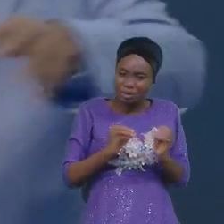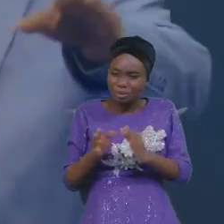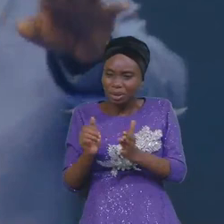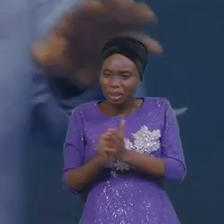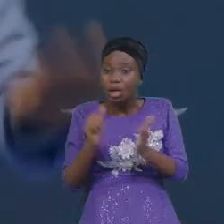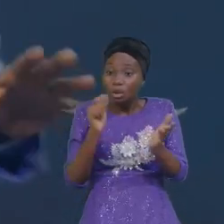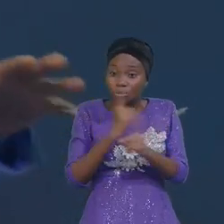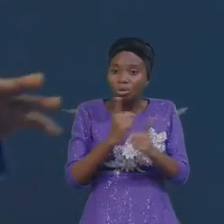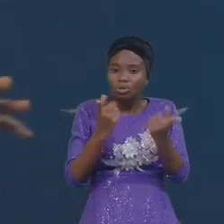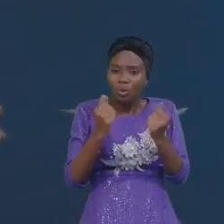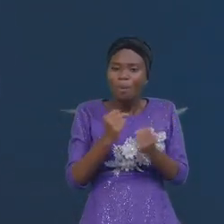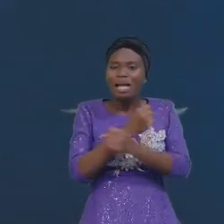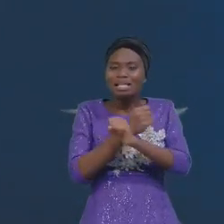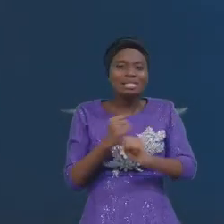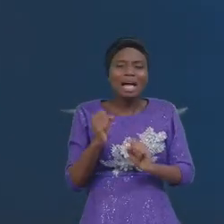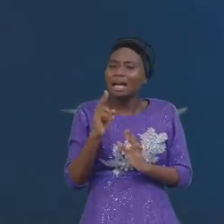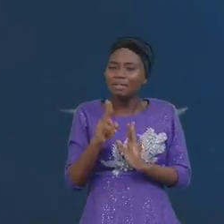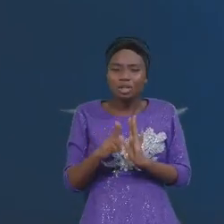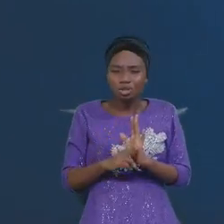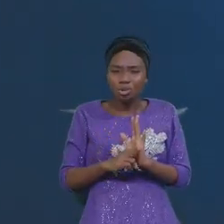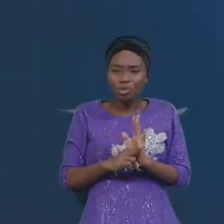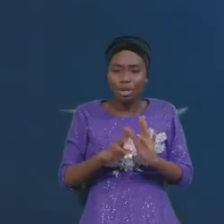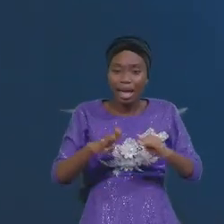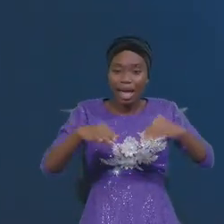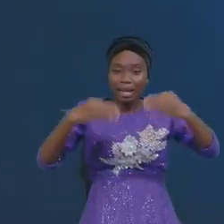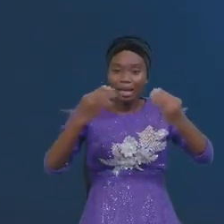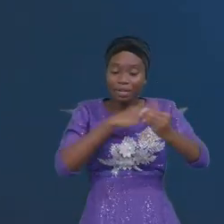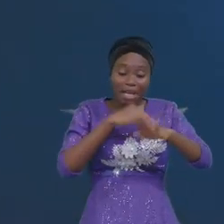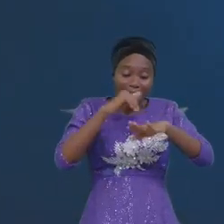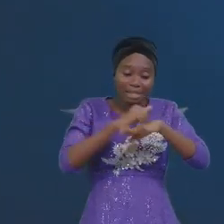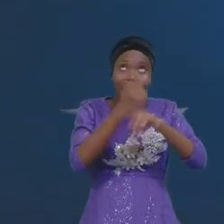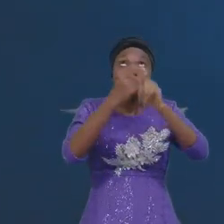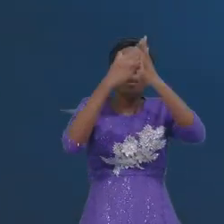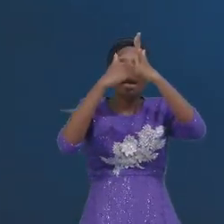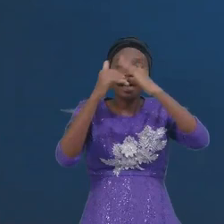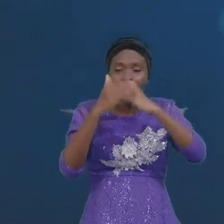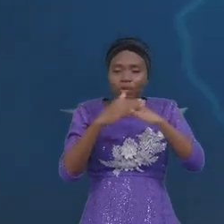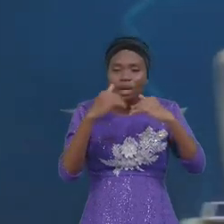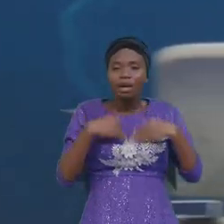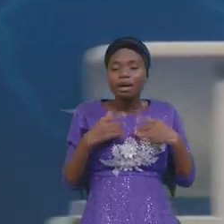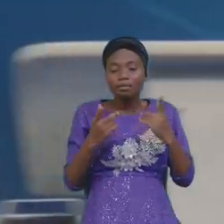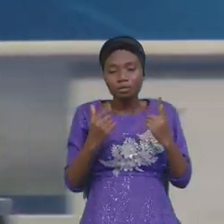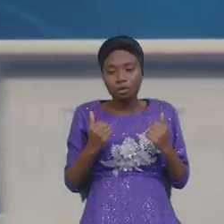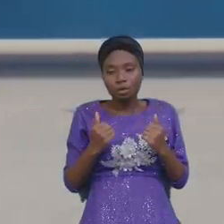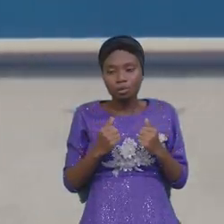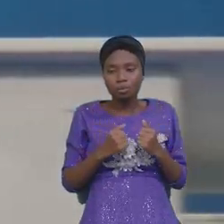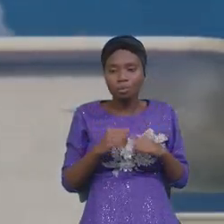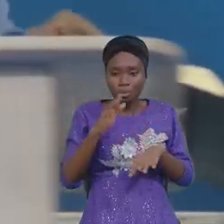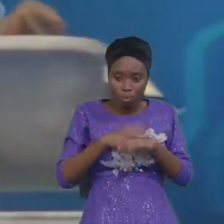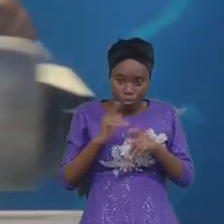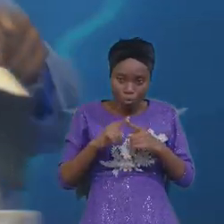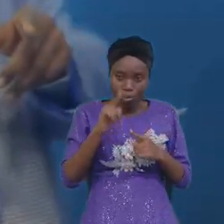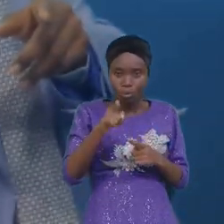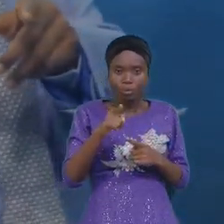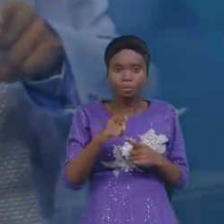come. Salvation, given and sent from heaven, has come unto you. Look